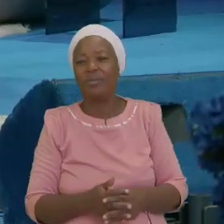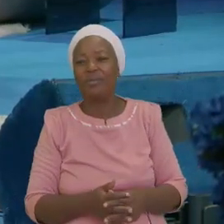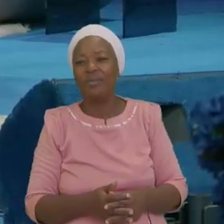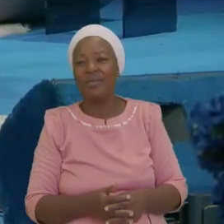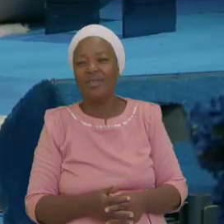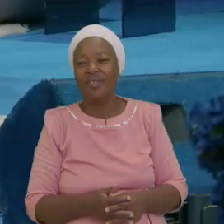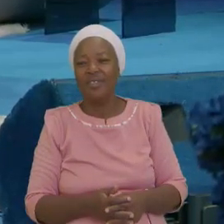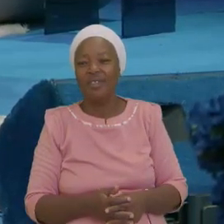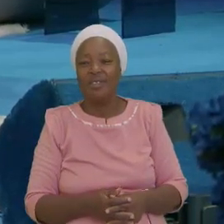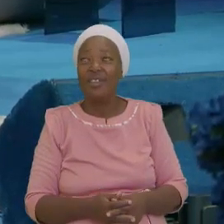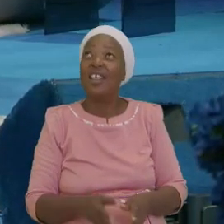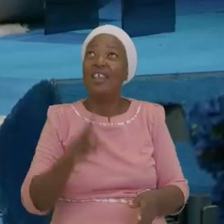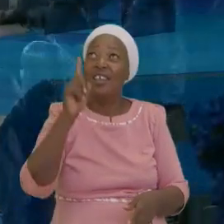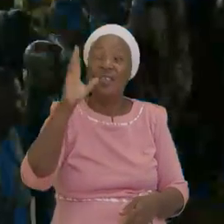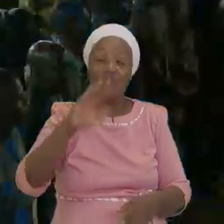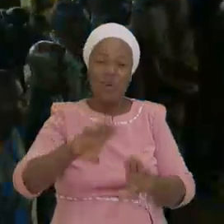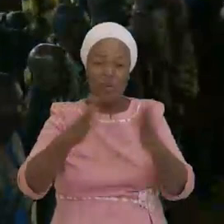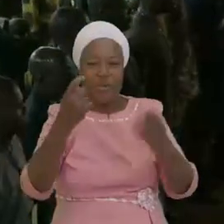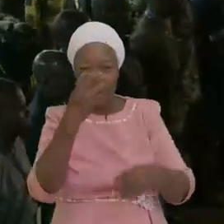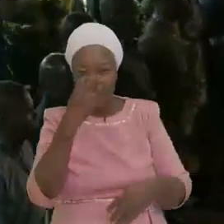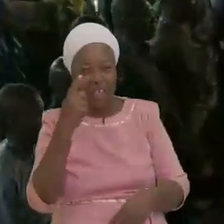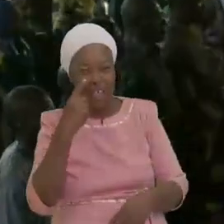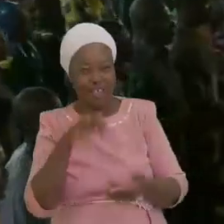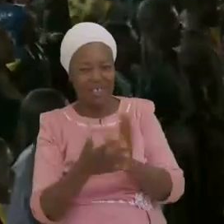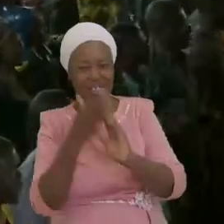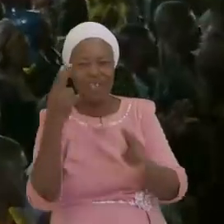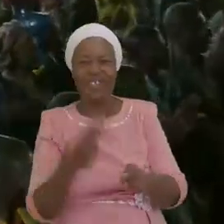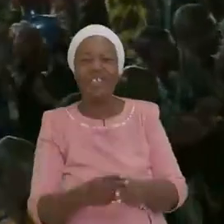He will open your blind eyes.